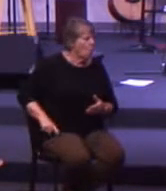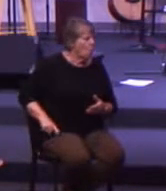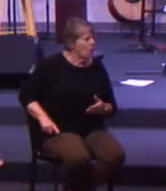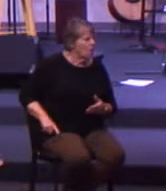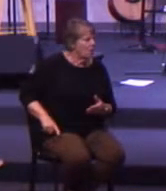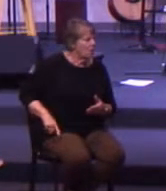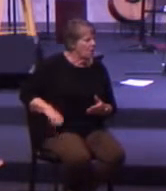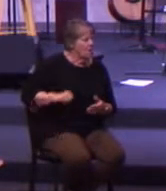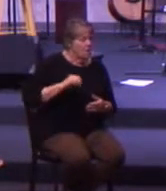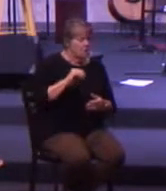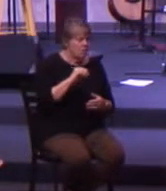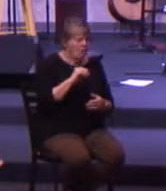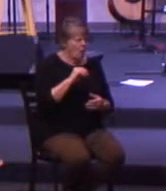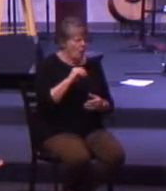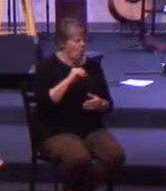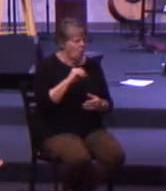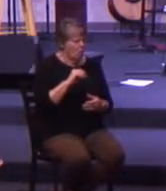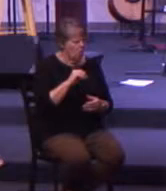in Egypt?